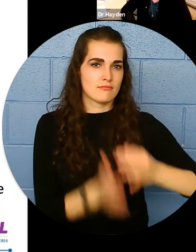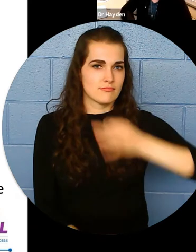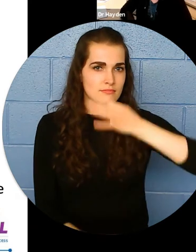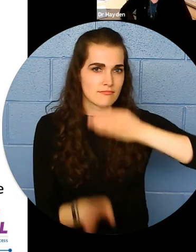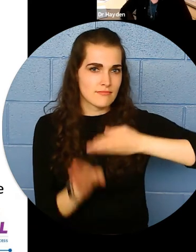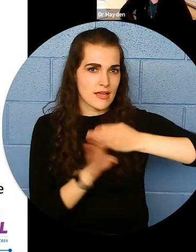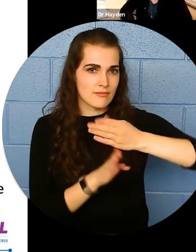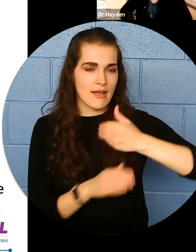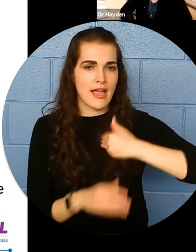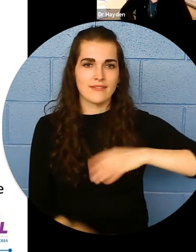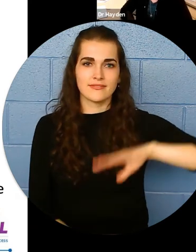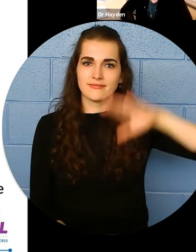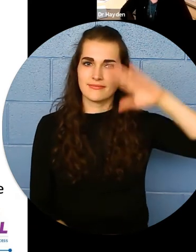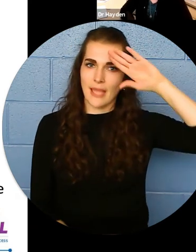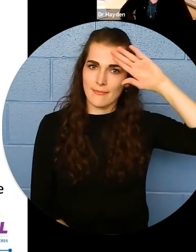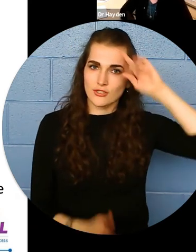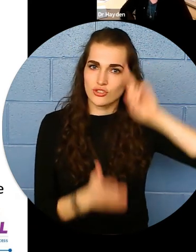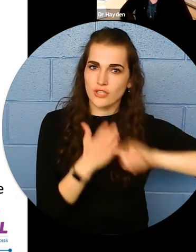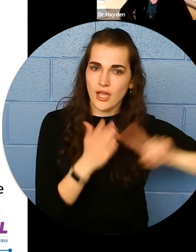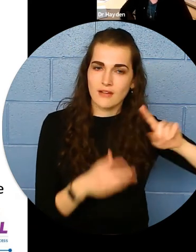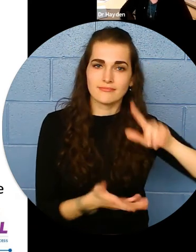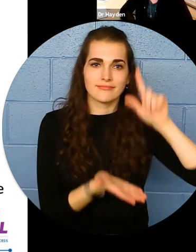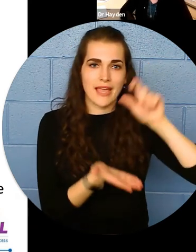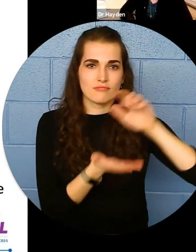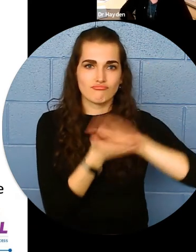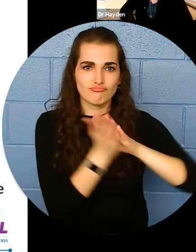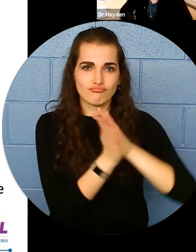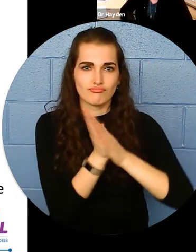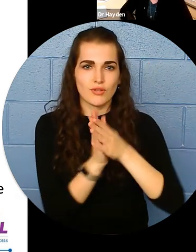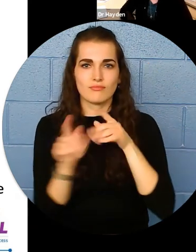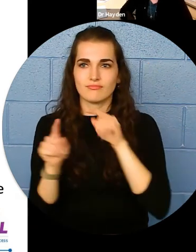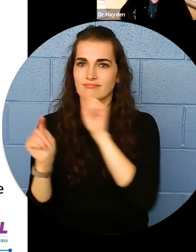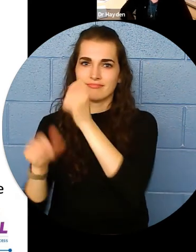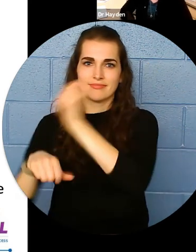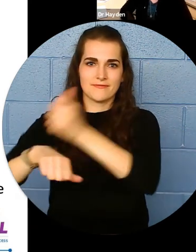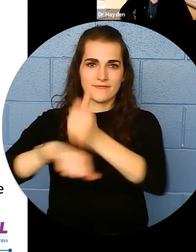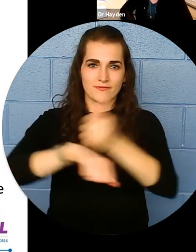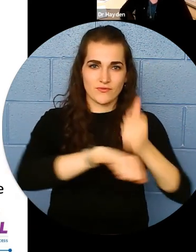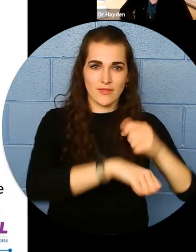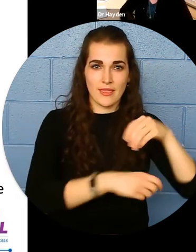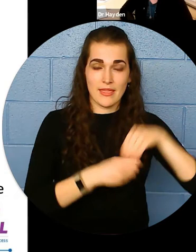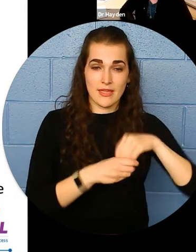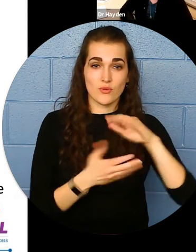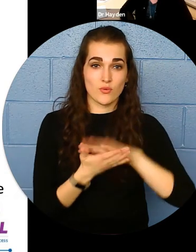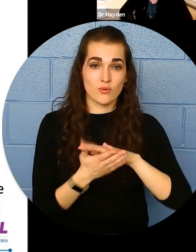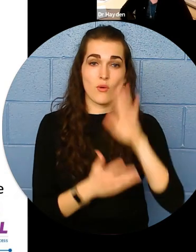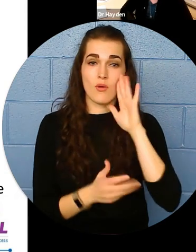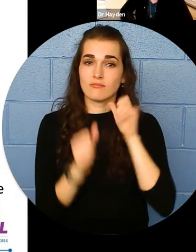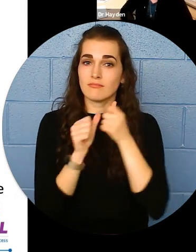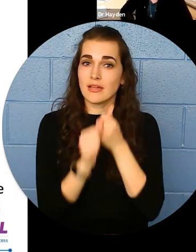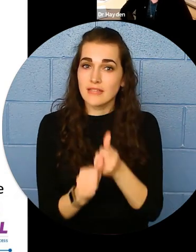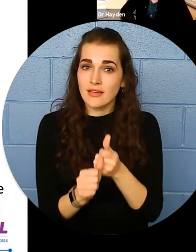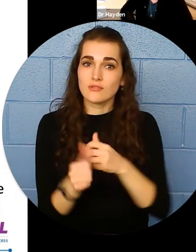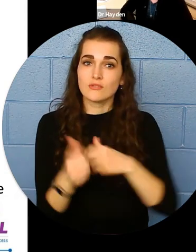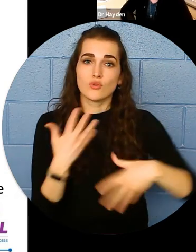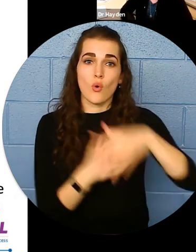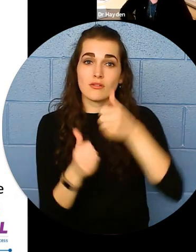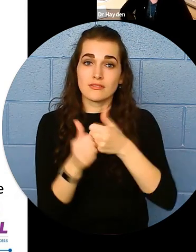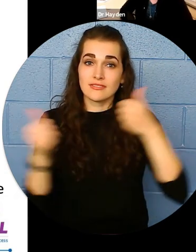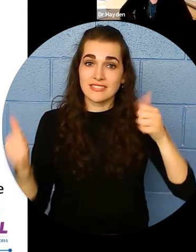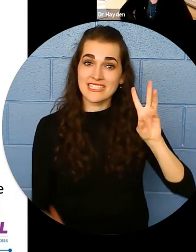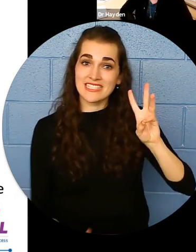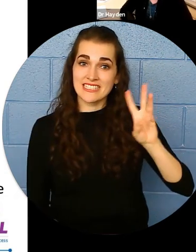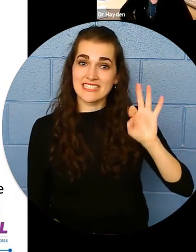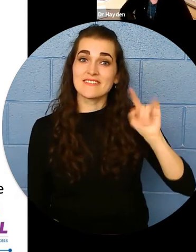have temperature checkpoints, hand sanitizing stations throughout the building. We will be maintaining social distancing as defined as